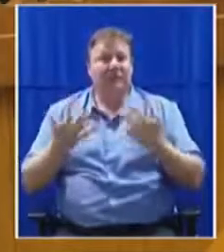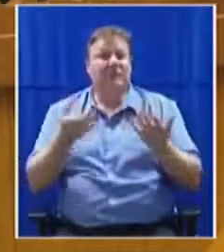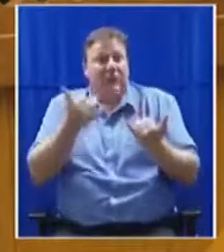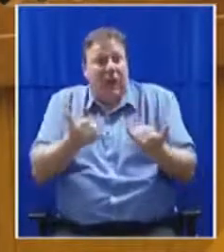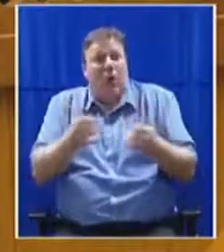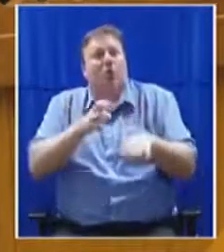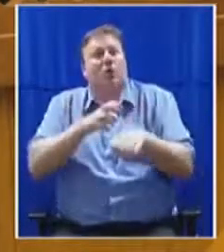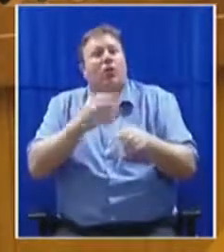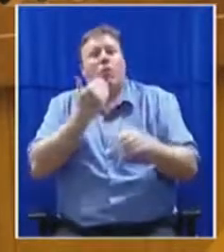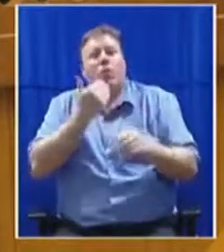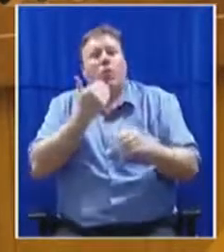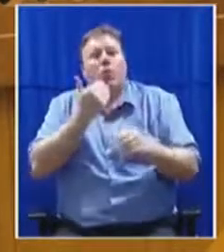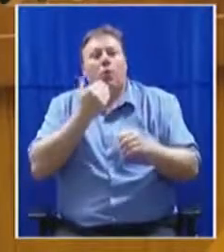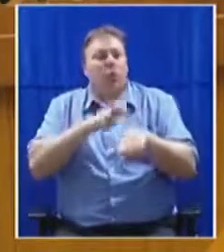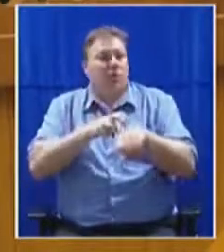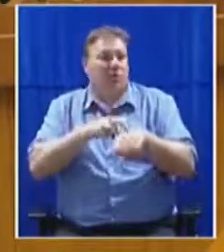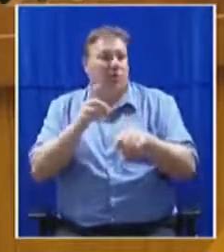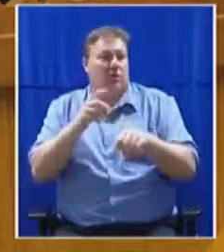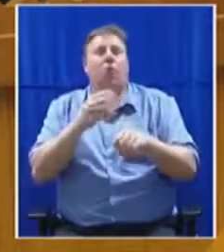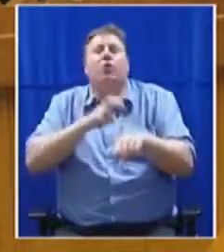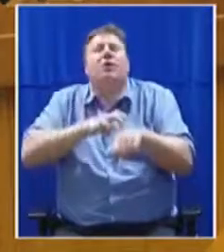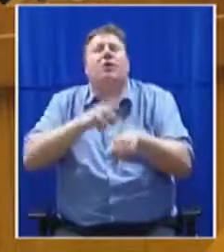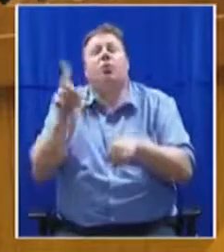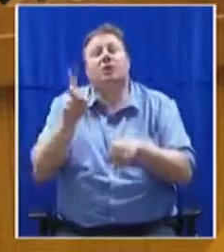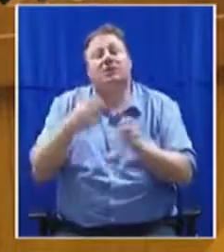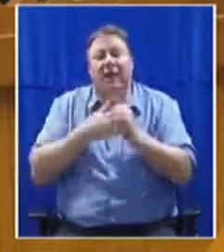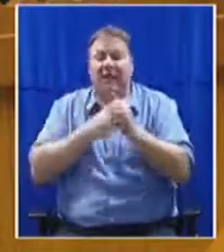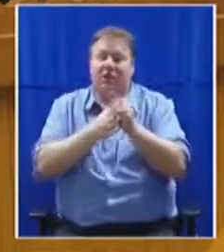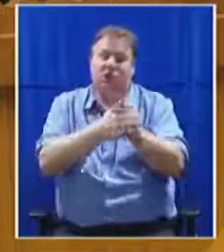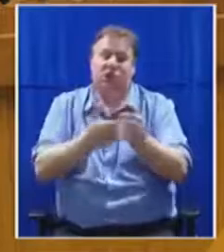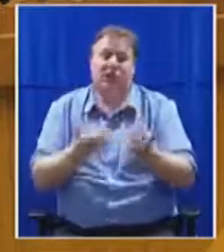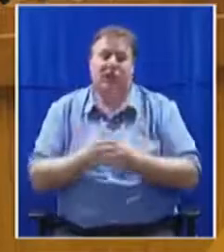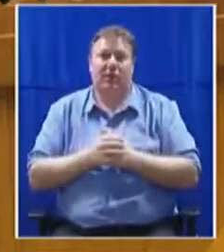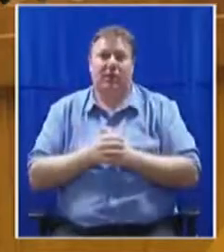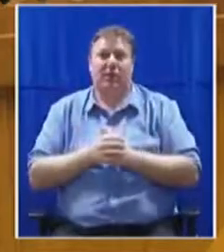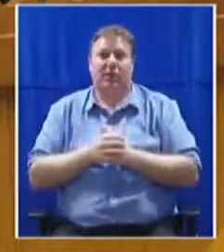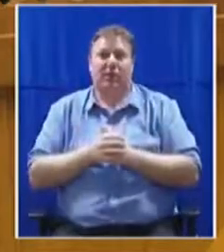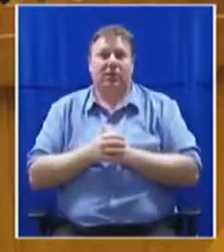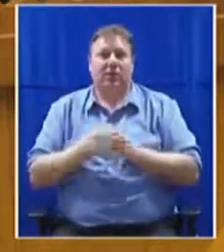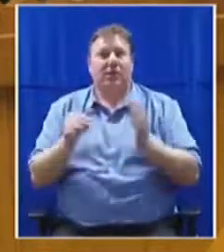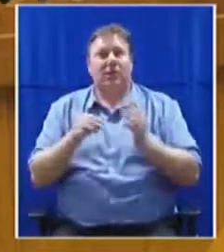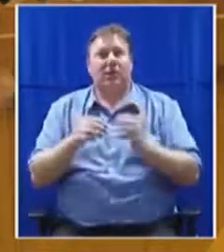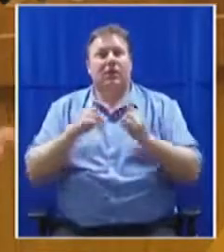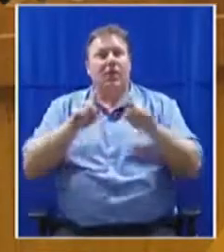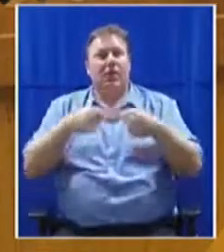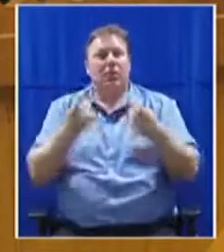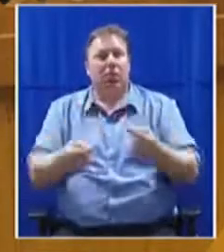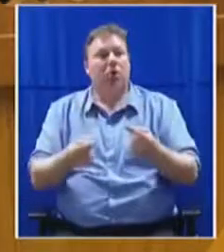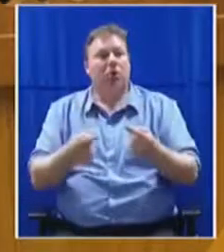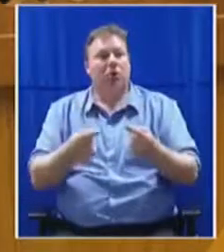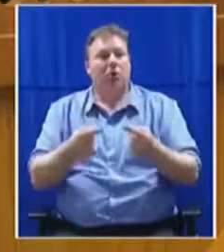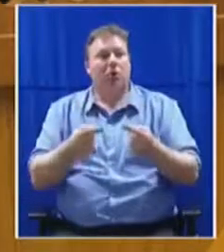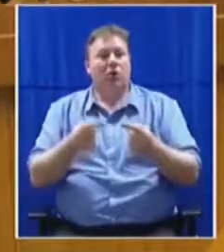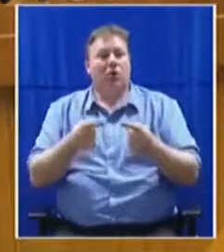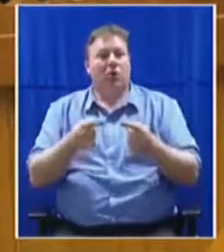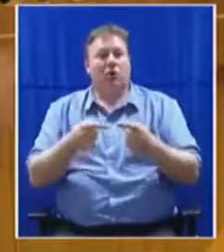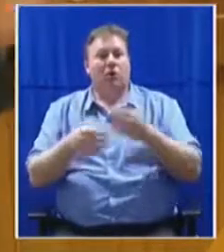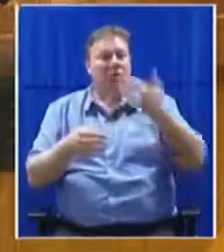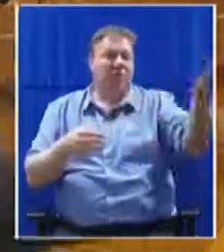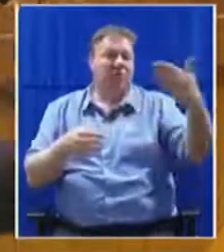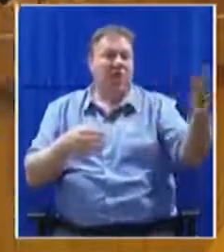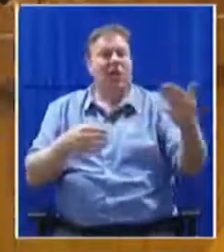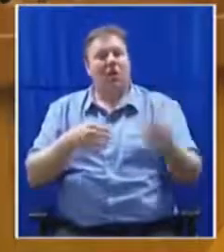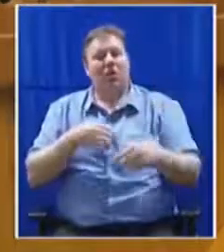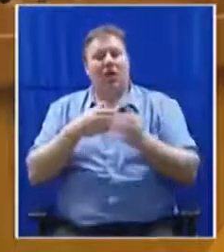all of us. The difficulty is that it's impossible for this side of the house to give leadership because they can't agree on anything. There's